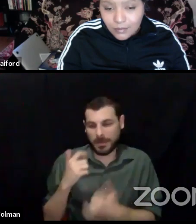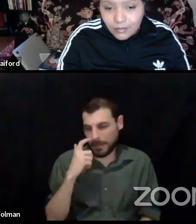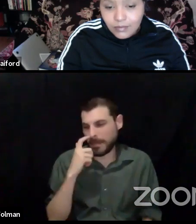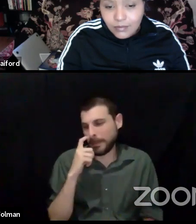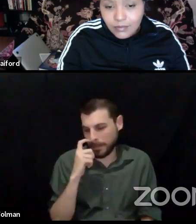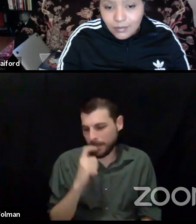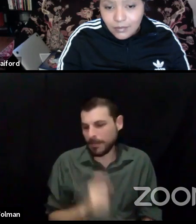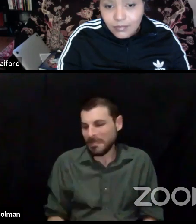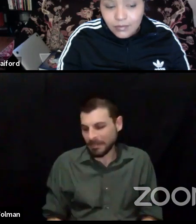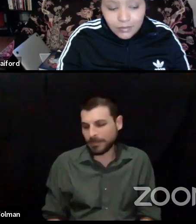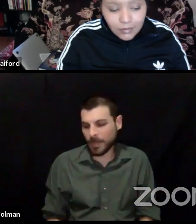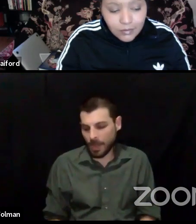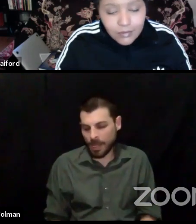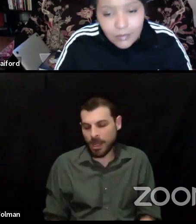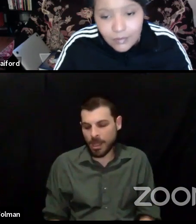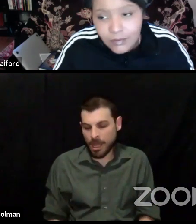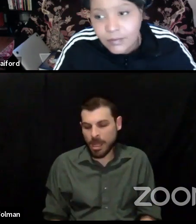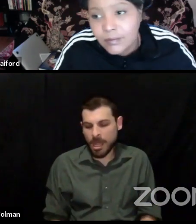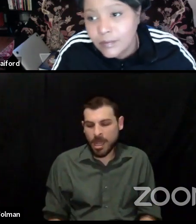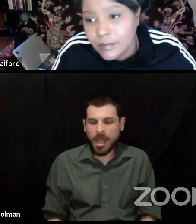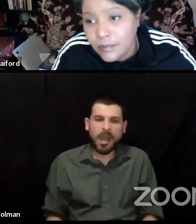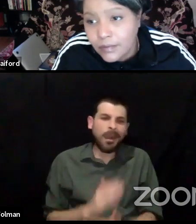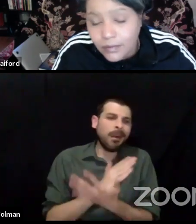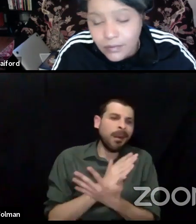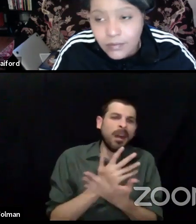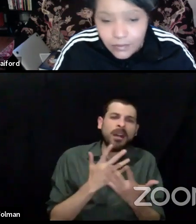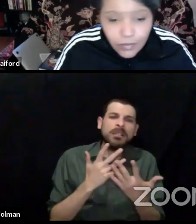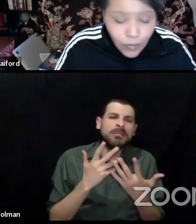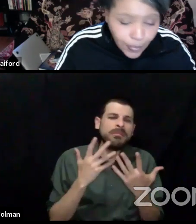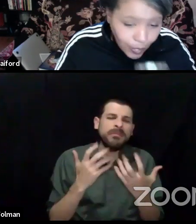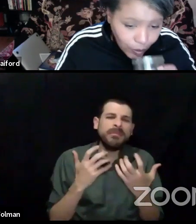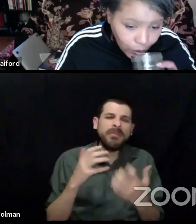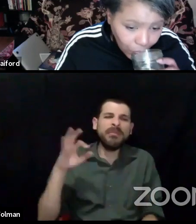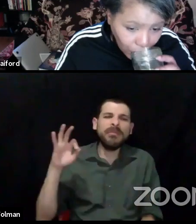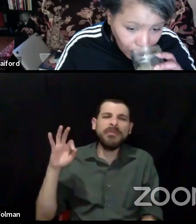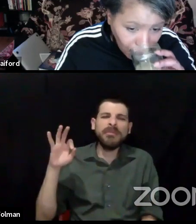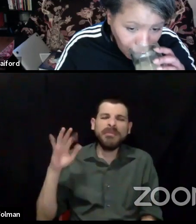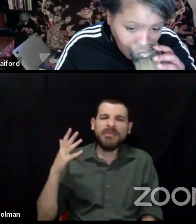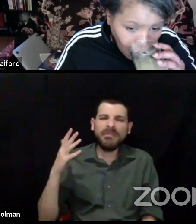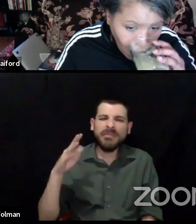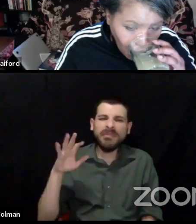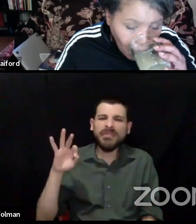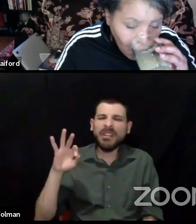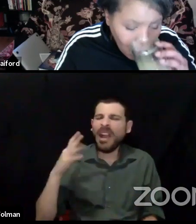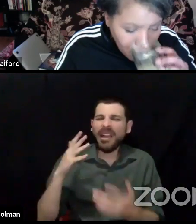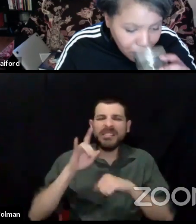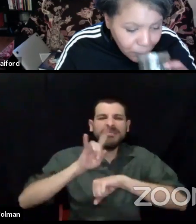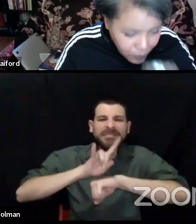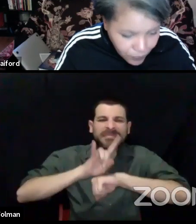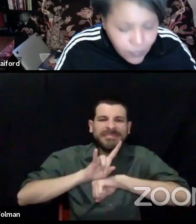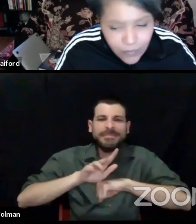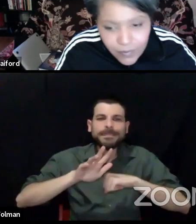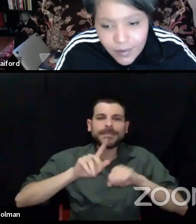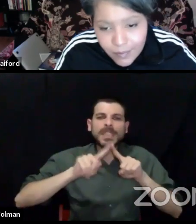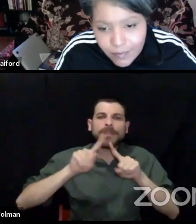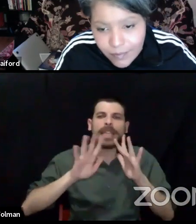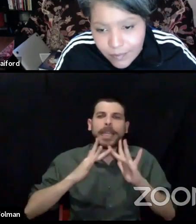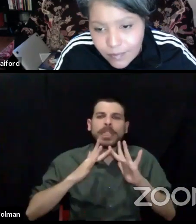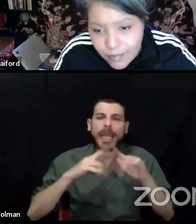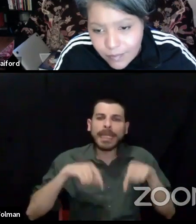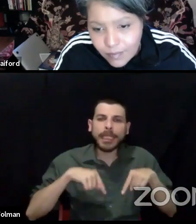you know, running the gamut from community owned fiber, so that the community controls their own data and information, not